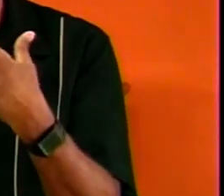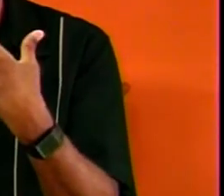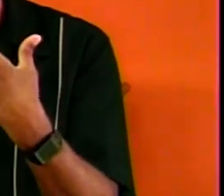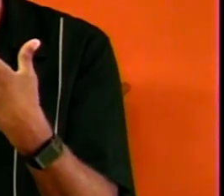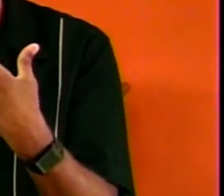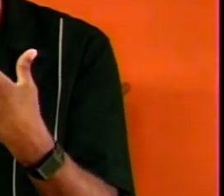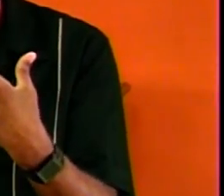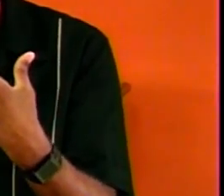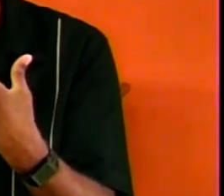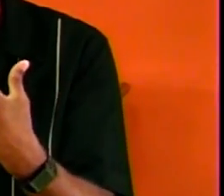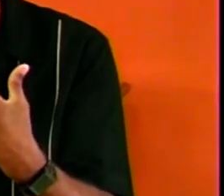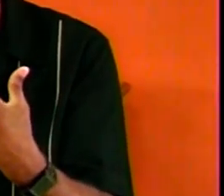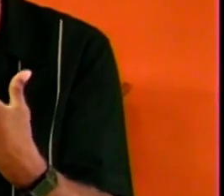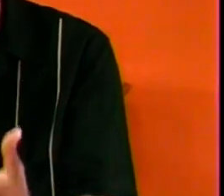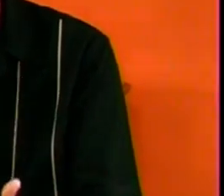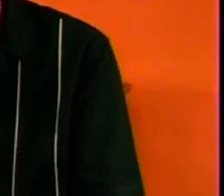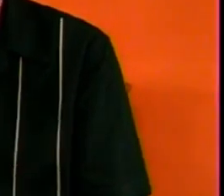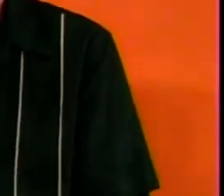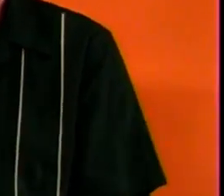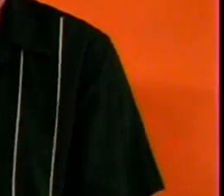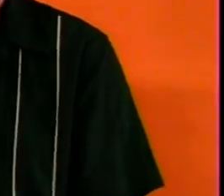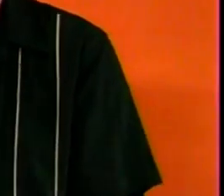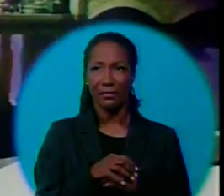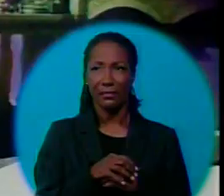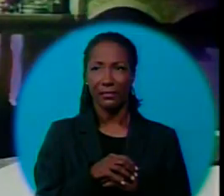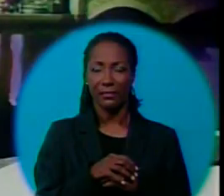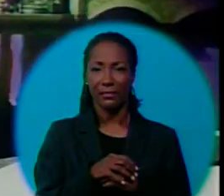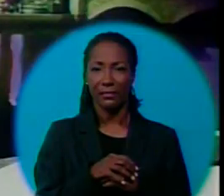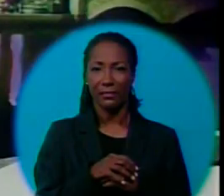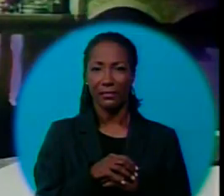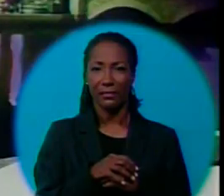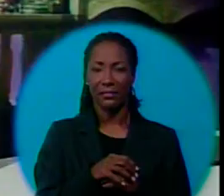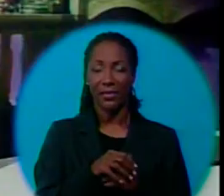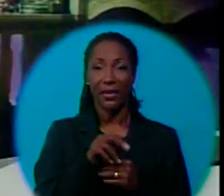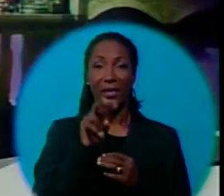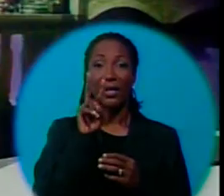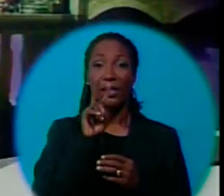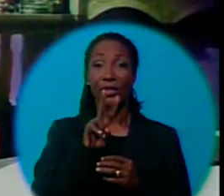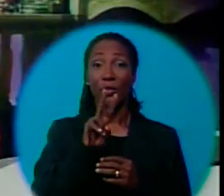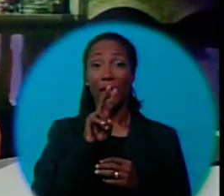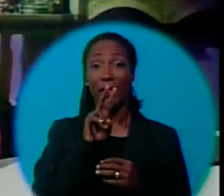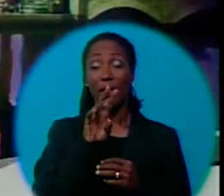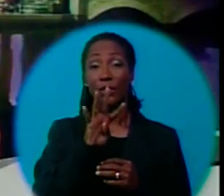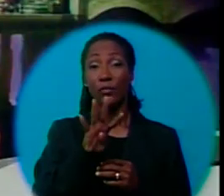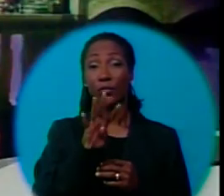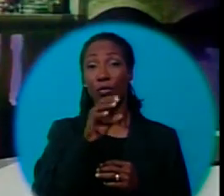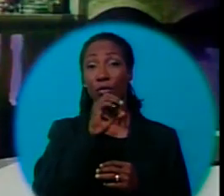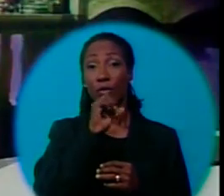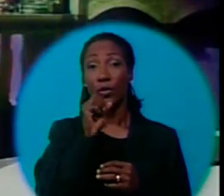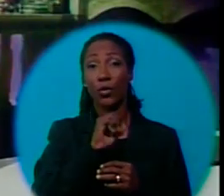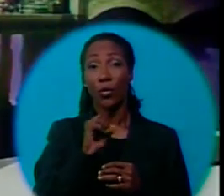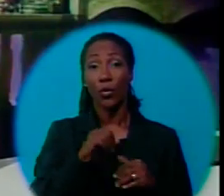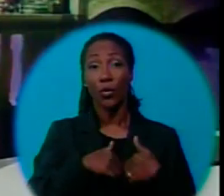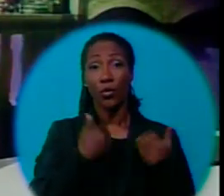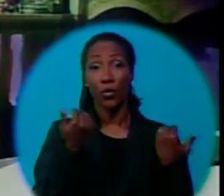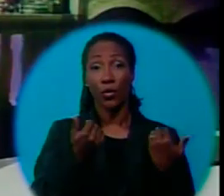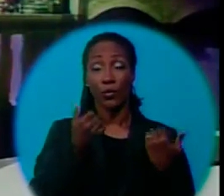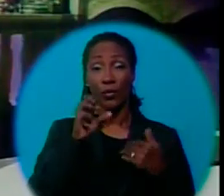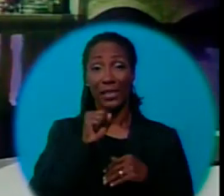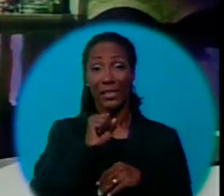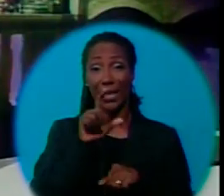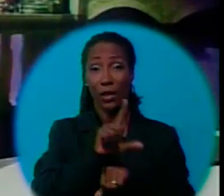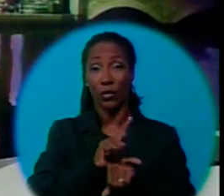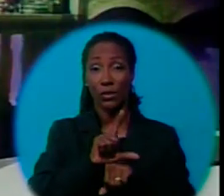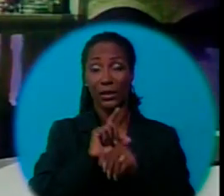responsible for responding to crime A 24-year-old St. Lucie youth has been remanded to Her Majesty's